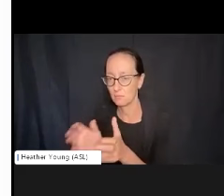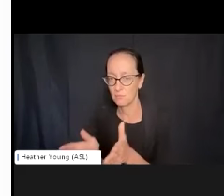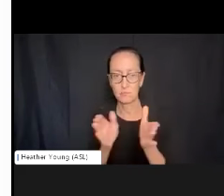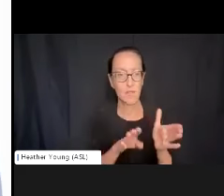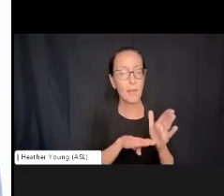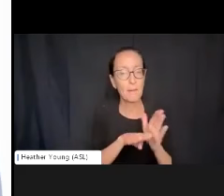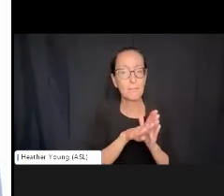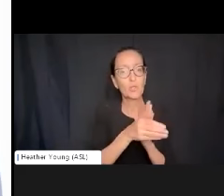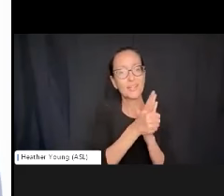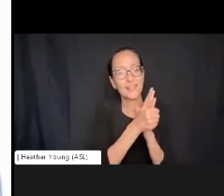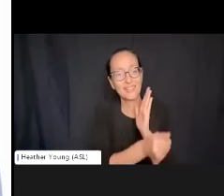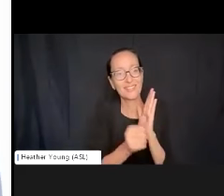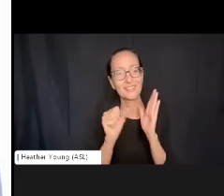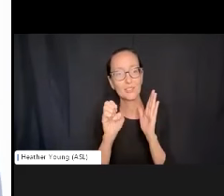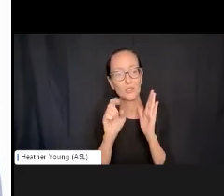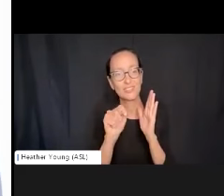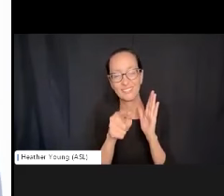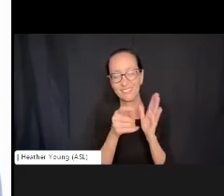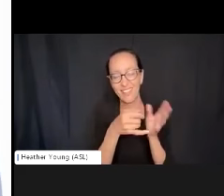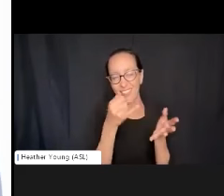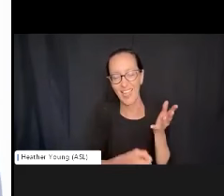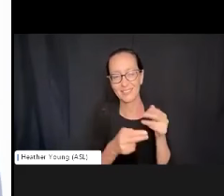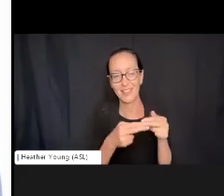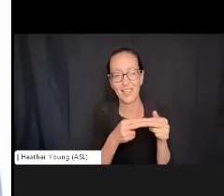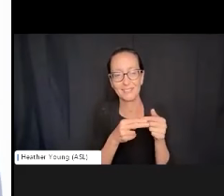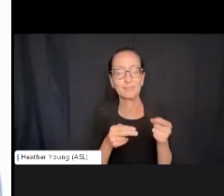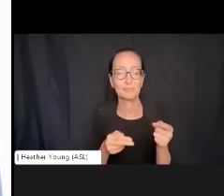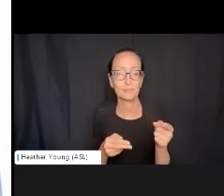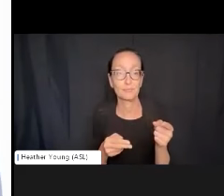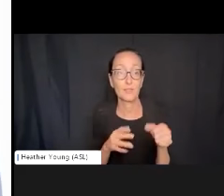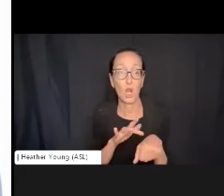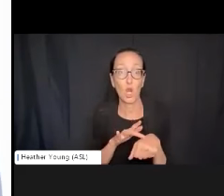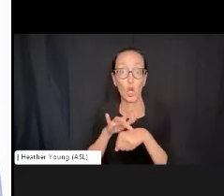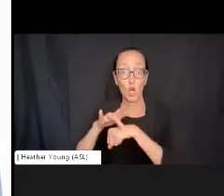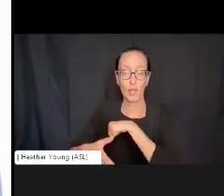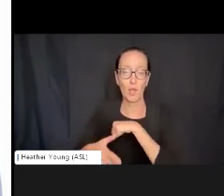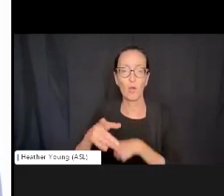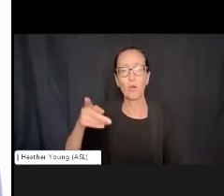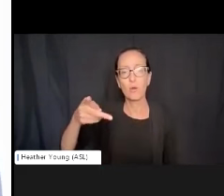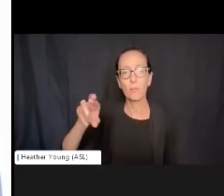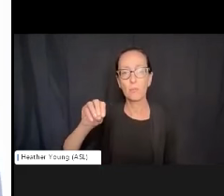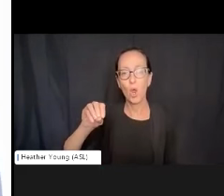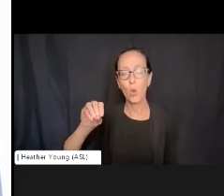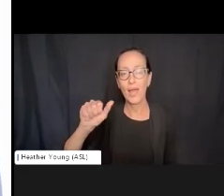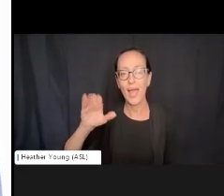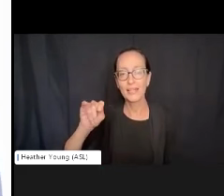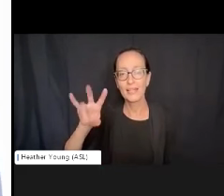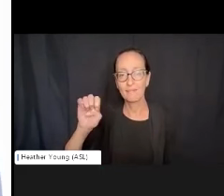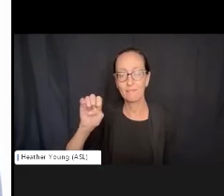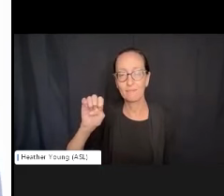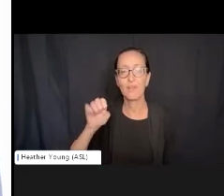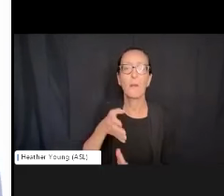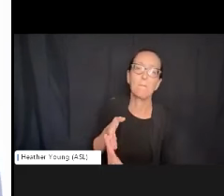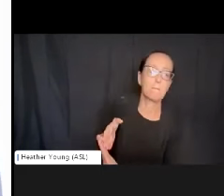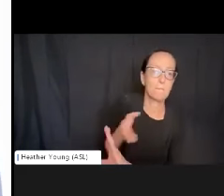to the last slide here. But early on, proactively, if we can be really focusing on those social and